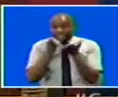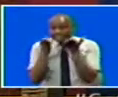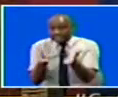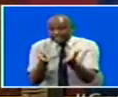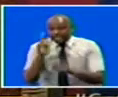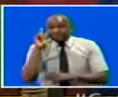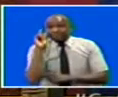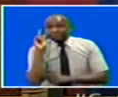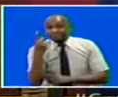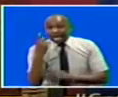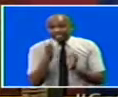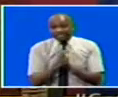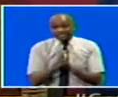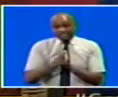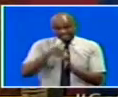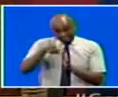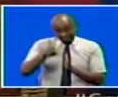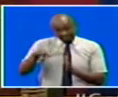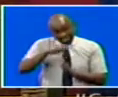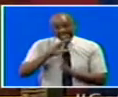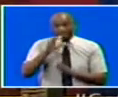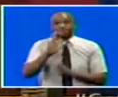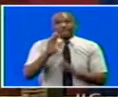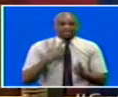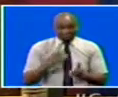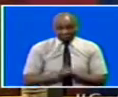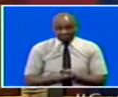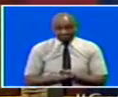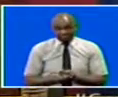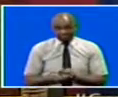their first caesarean section in their county.